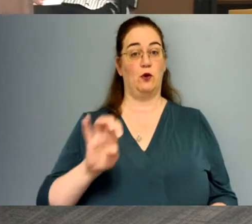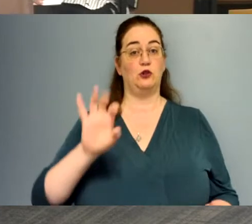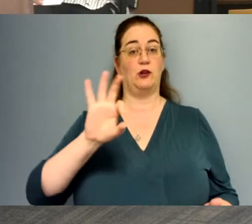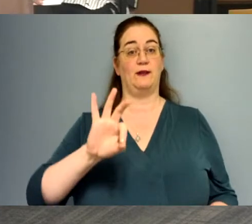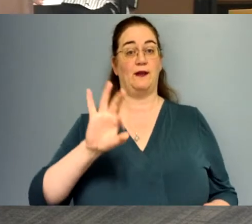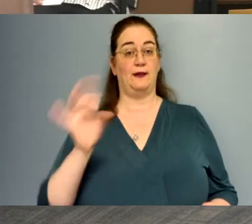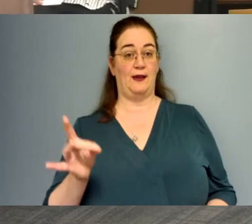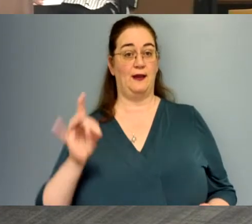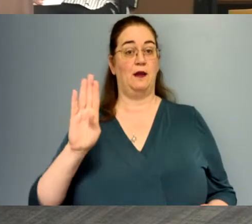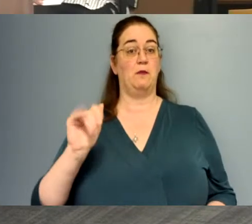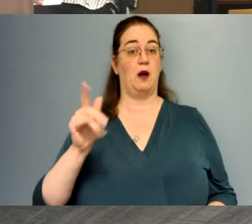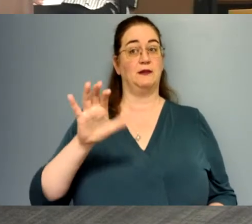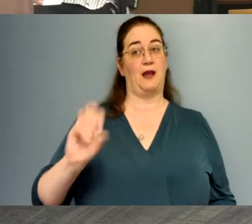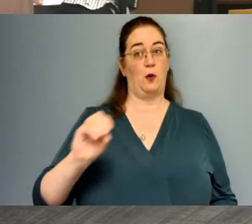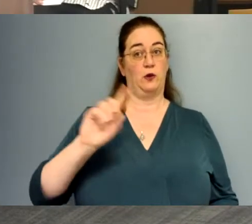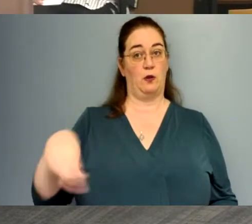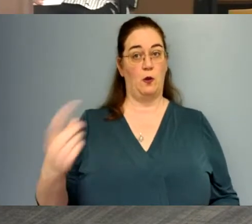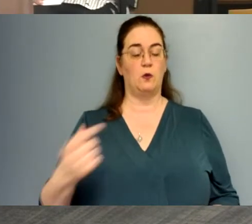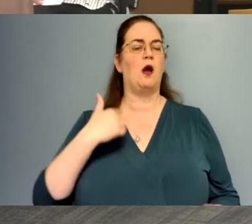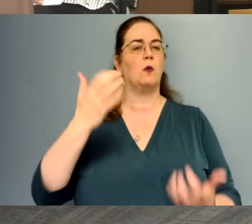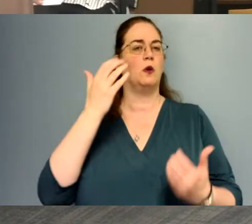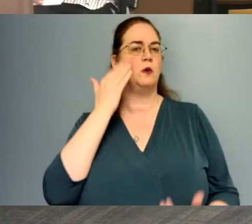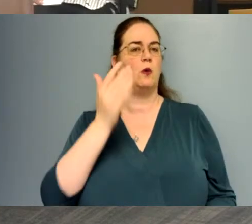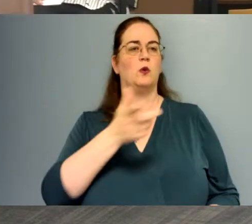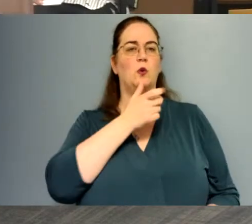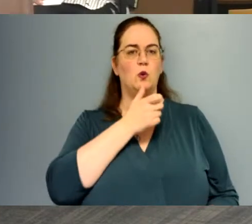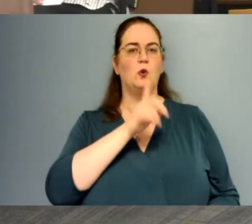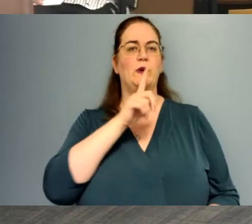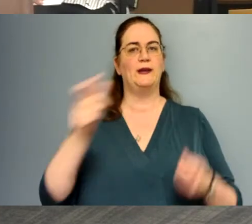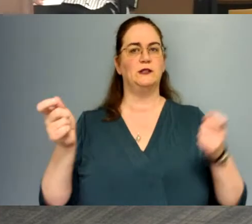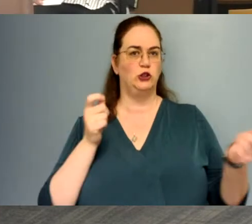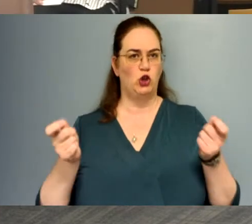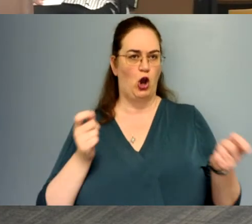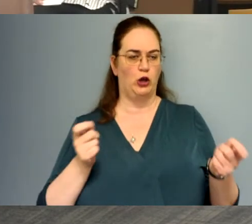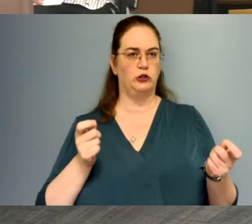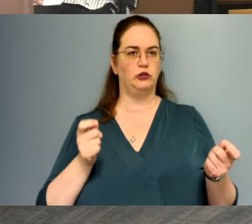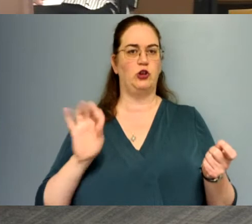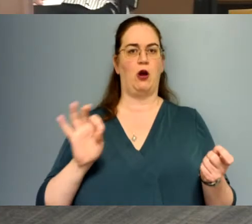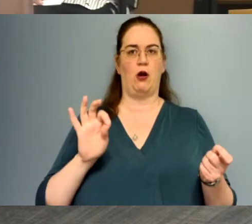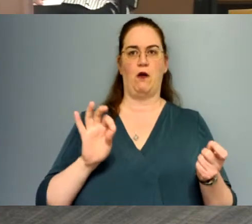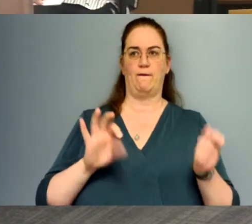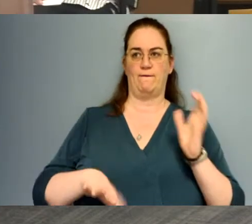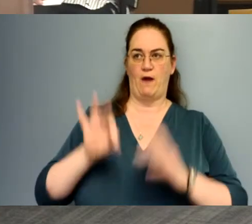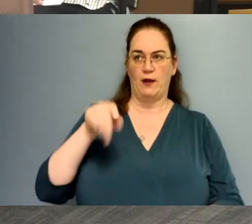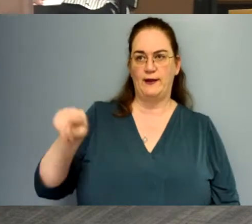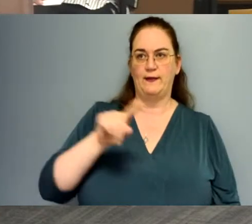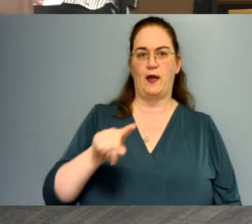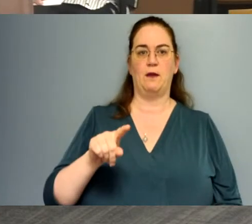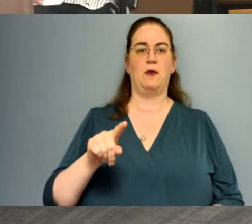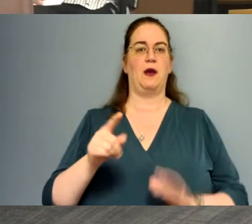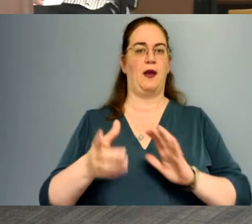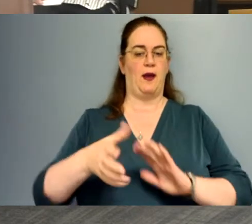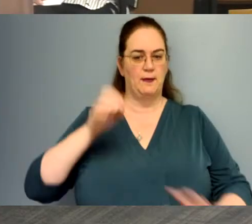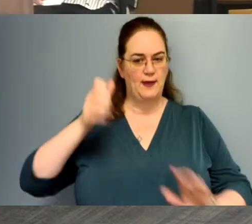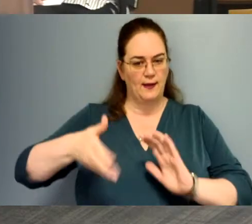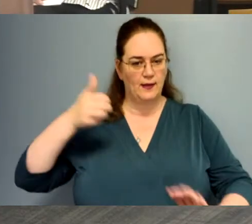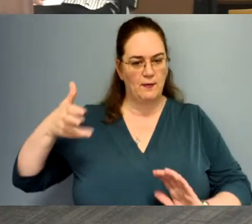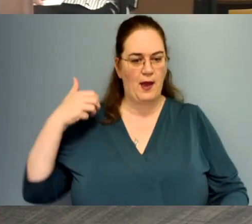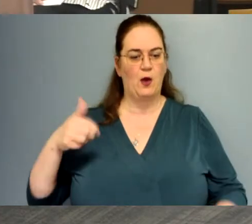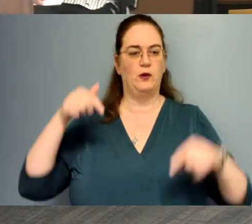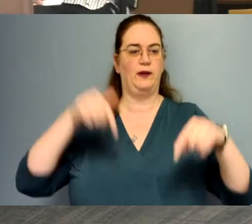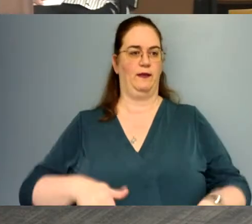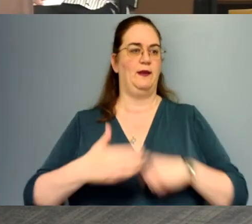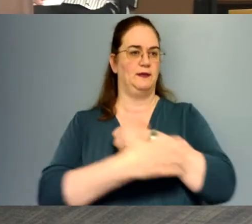18,498 in Bucks County alone. I want to know who is in charge of finding them and taking them out in this